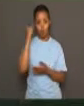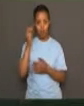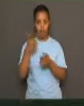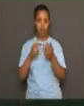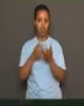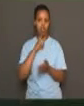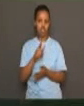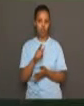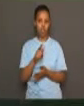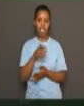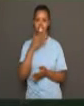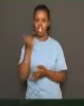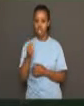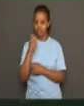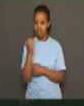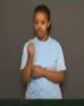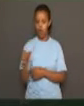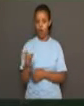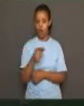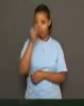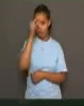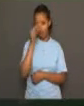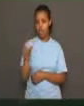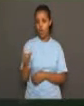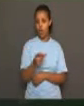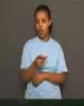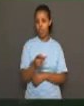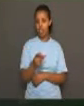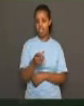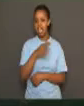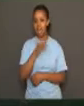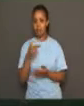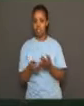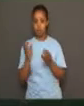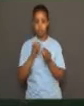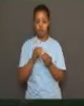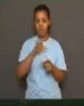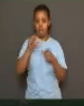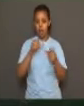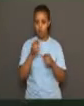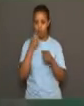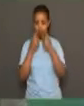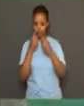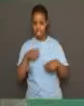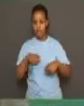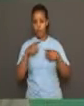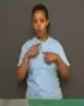are stronger, smarter, and well adapted to their environment will live the